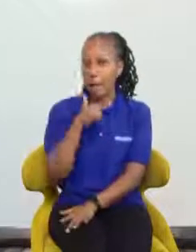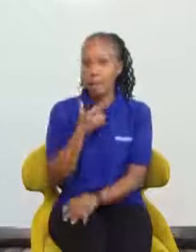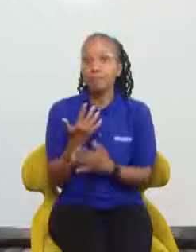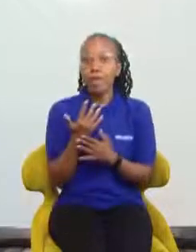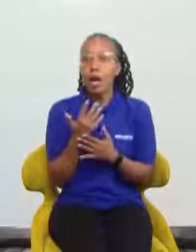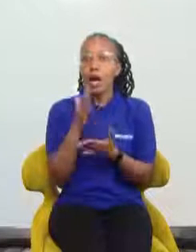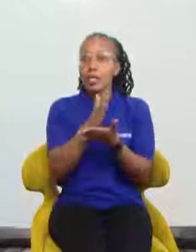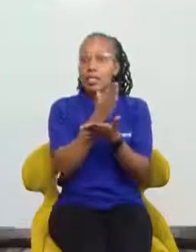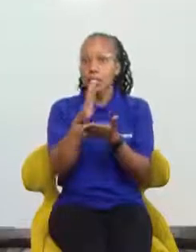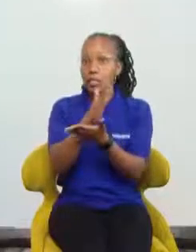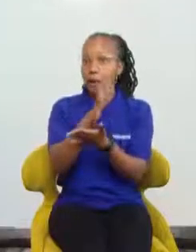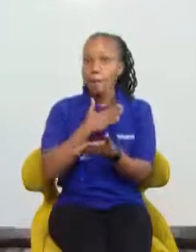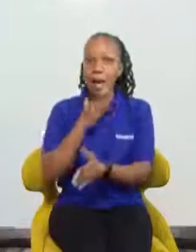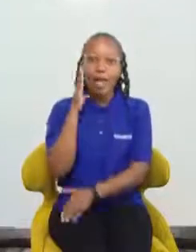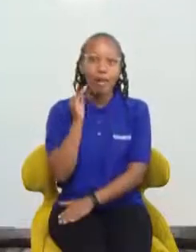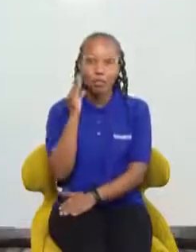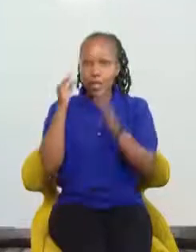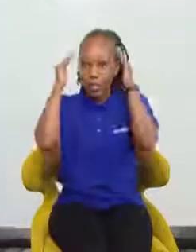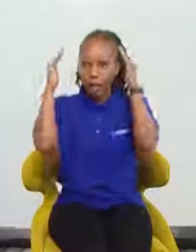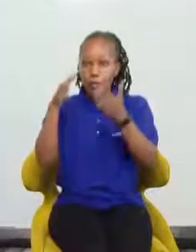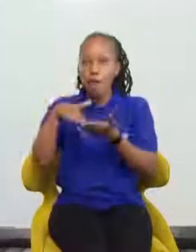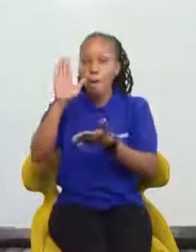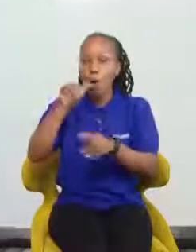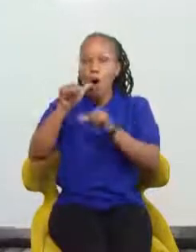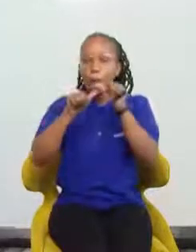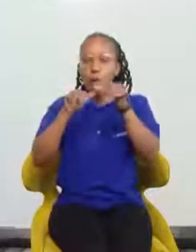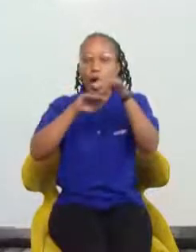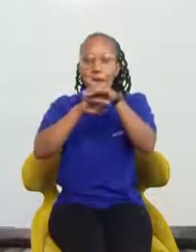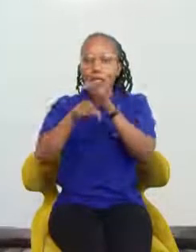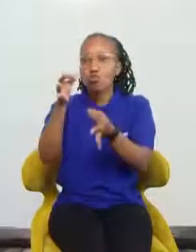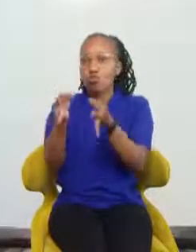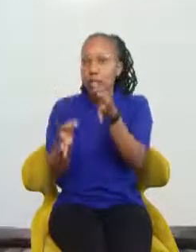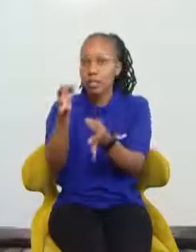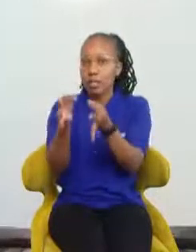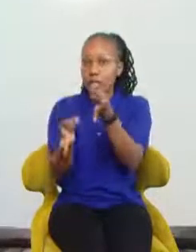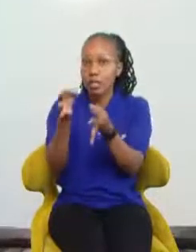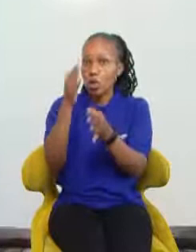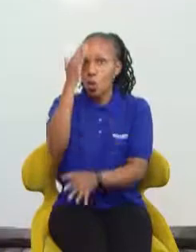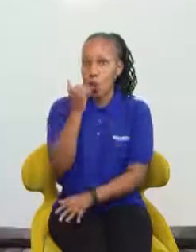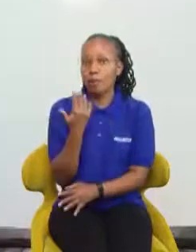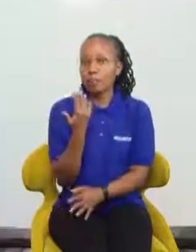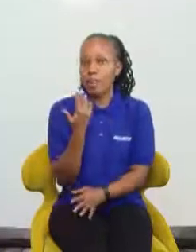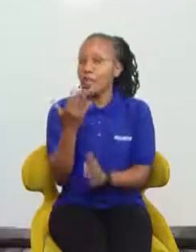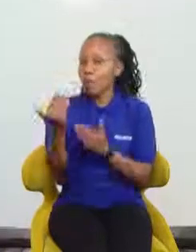share my experiences, I'll focus more on access to justice as I have been requested.